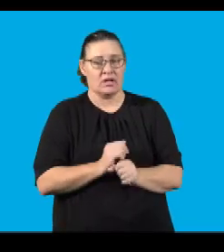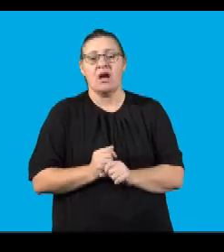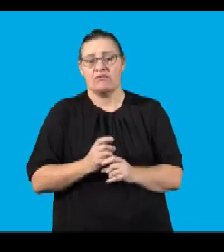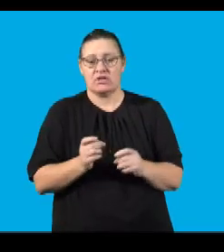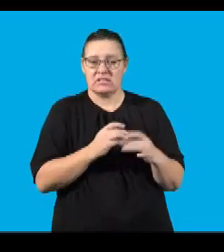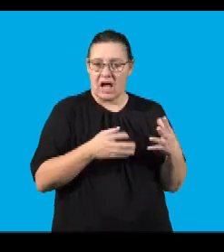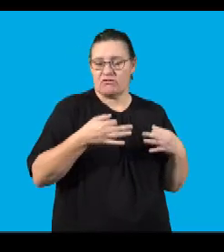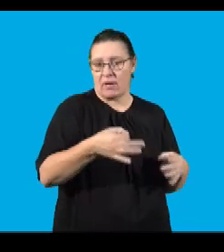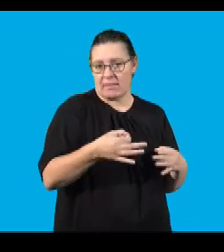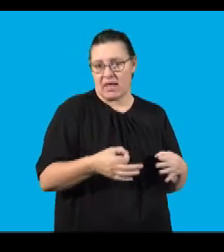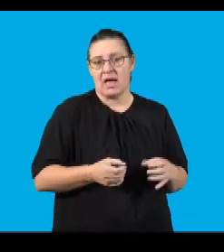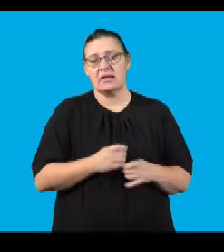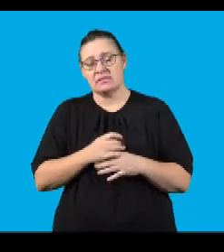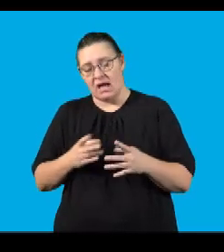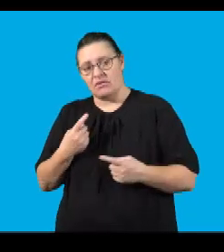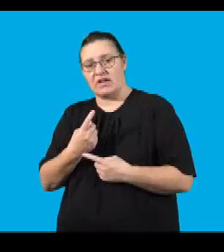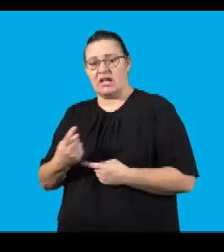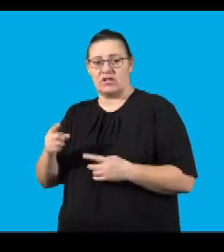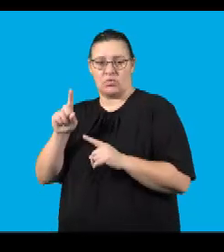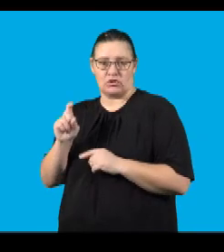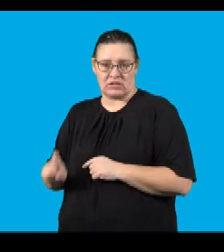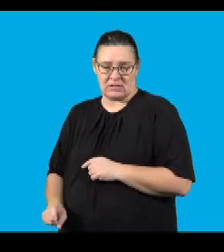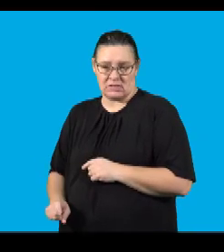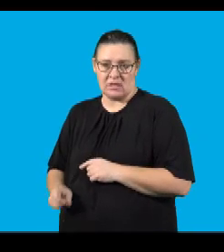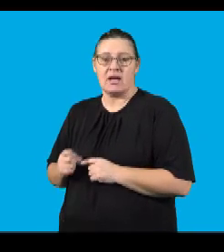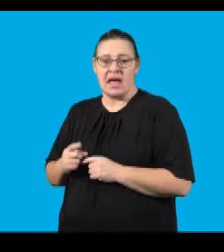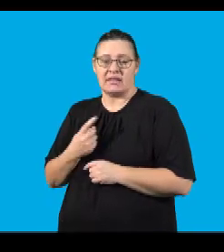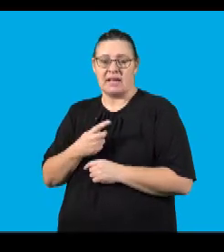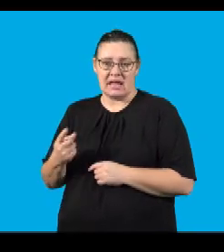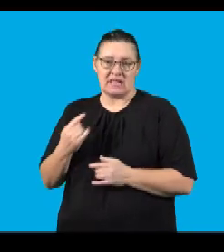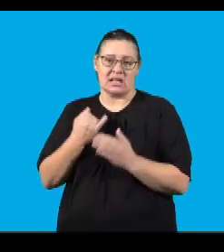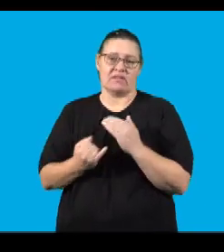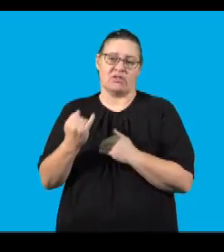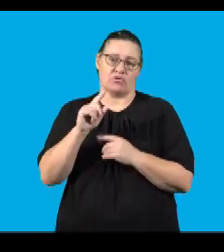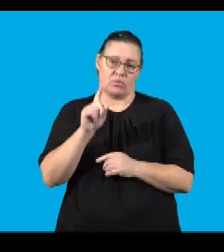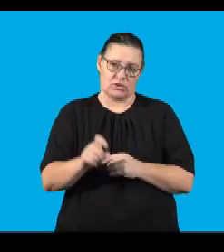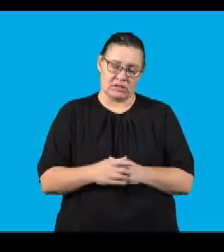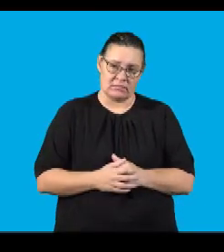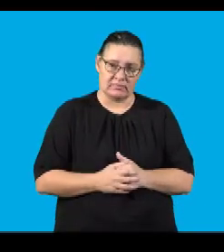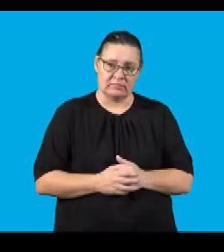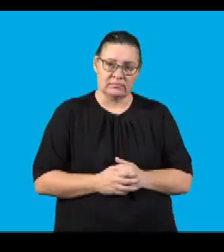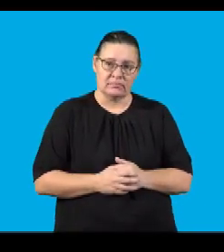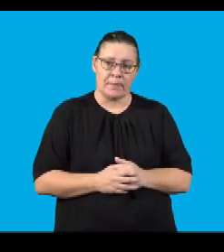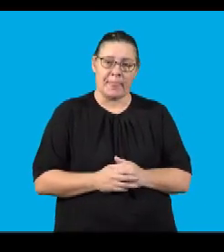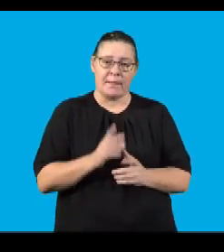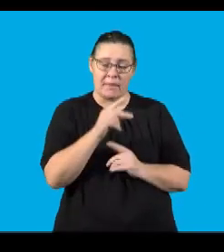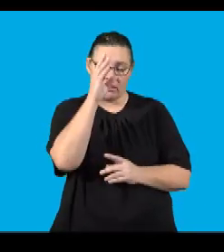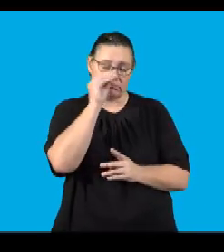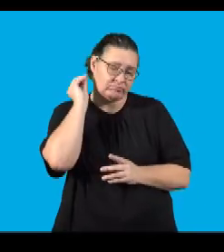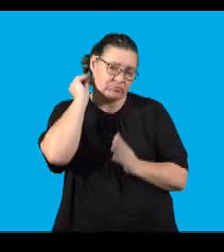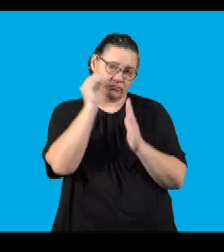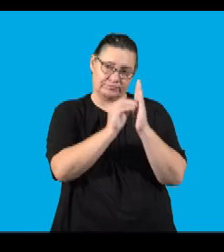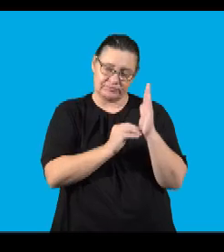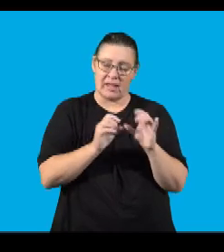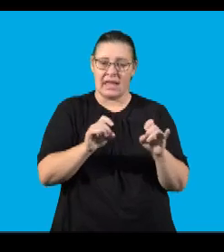find instructions at the beginning of the paper, at the beginning of each question, and that at each individual question.